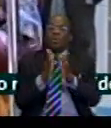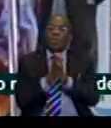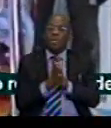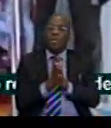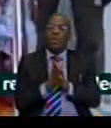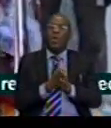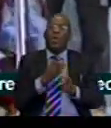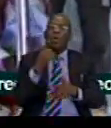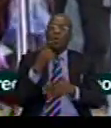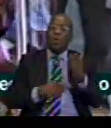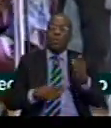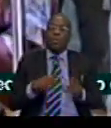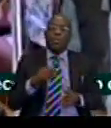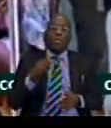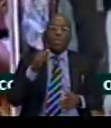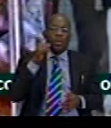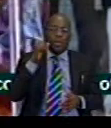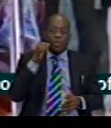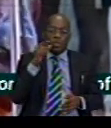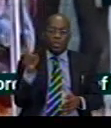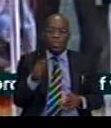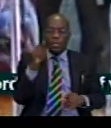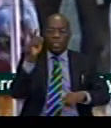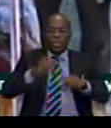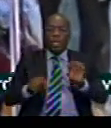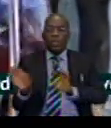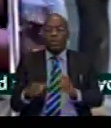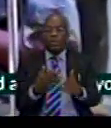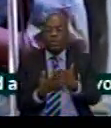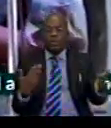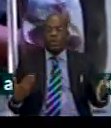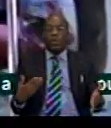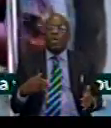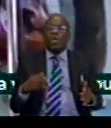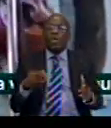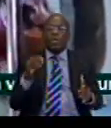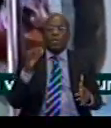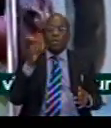able now, and she's walking without a crutch. Praise the Lord.